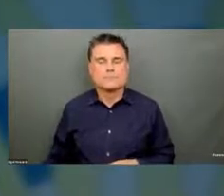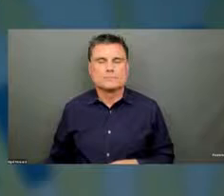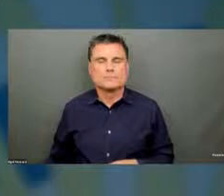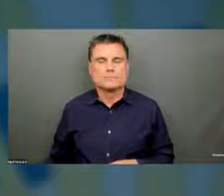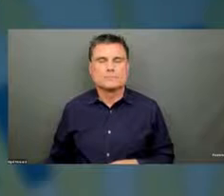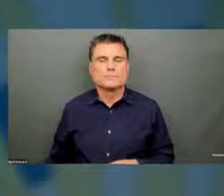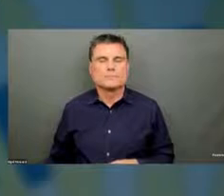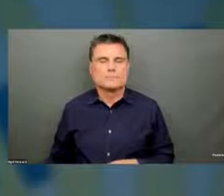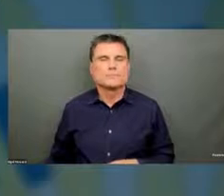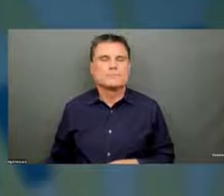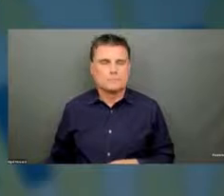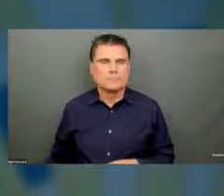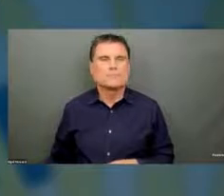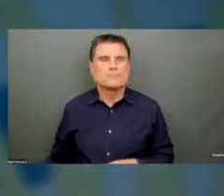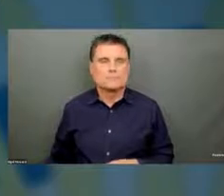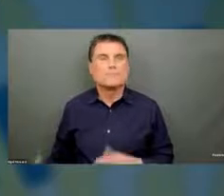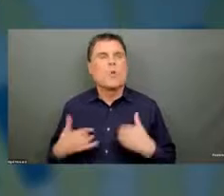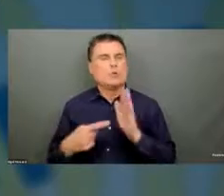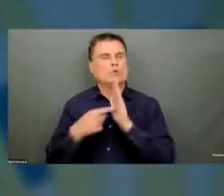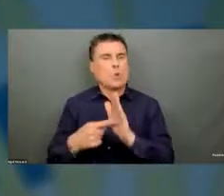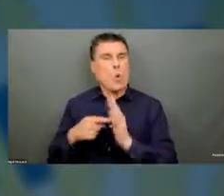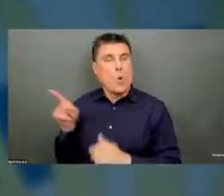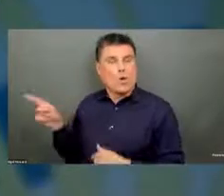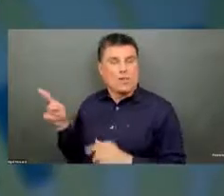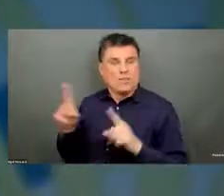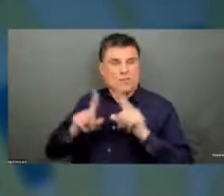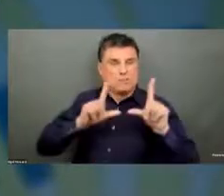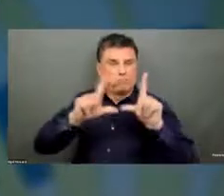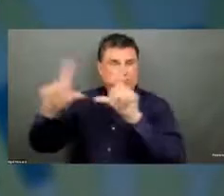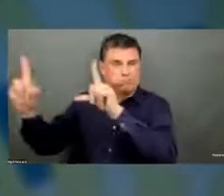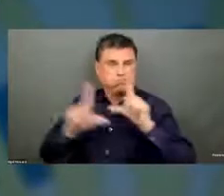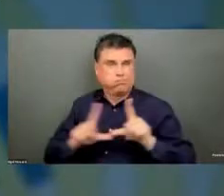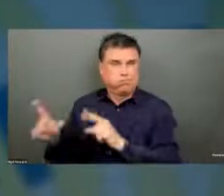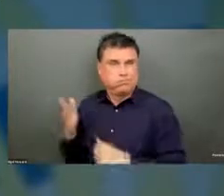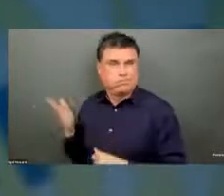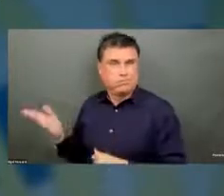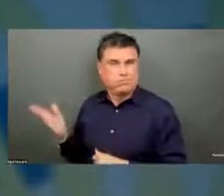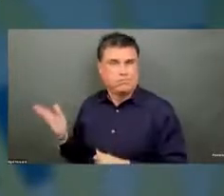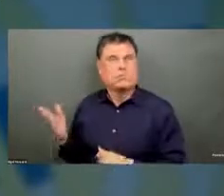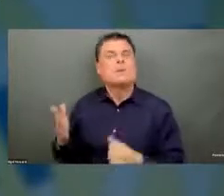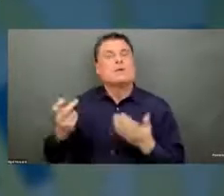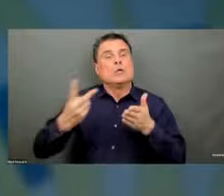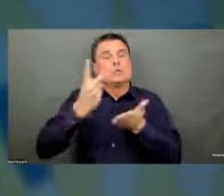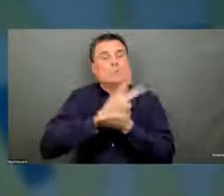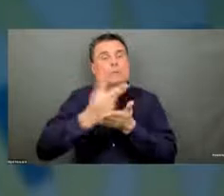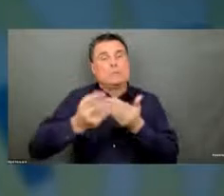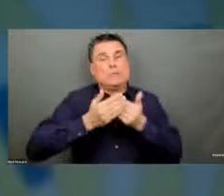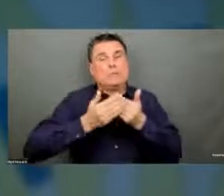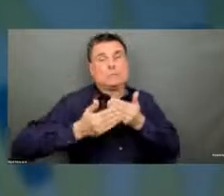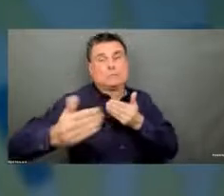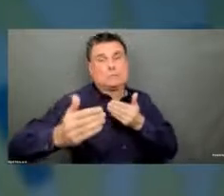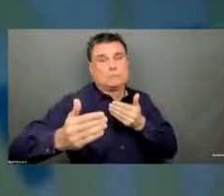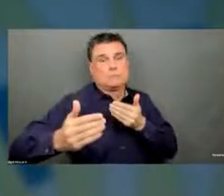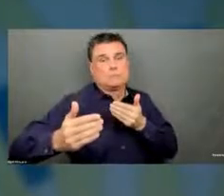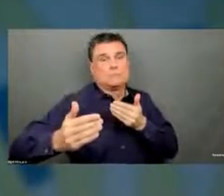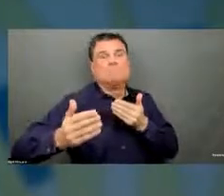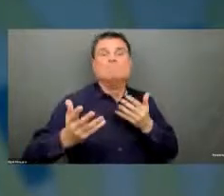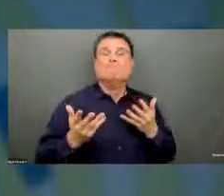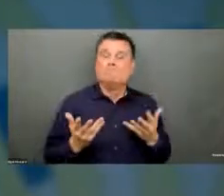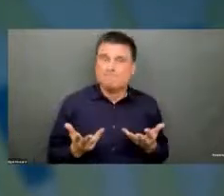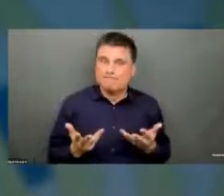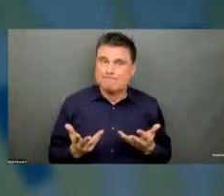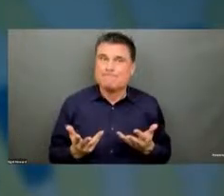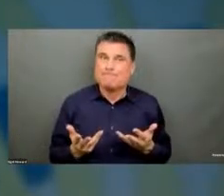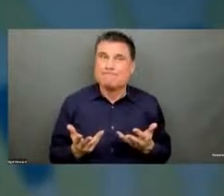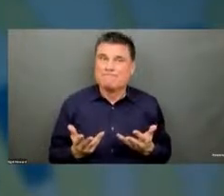weeks. The next 2 weeks are what is going to give us a sense of where we are going to be come